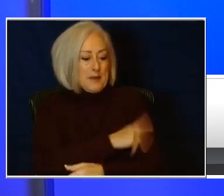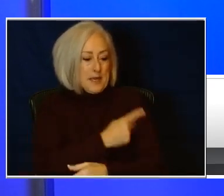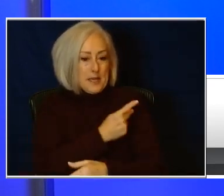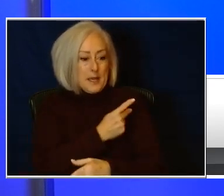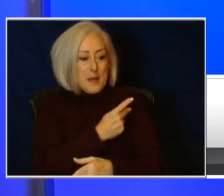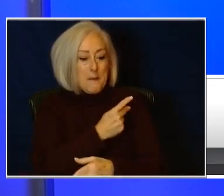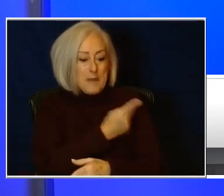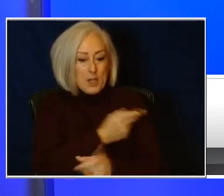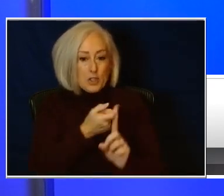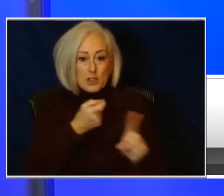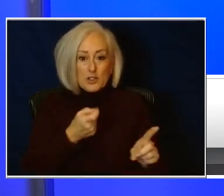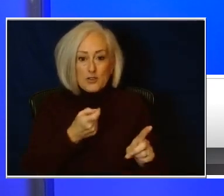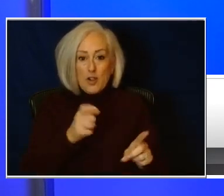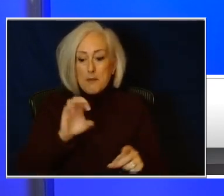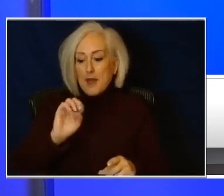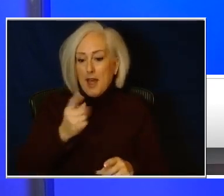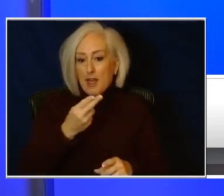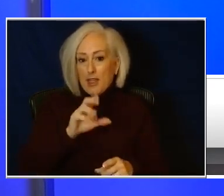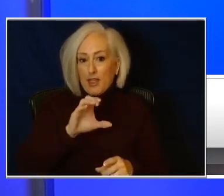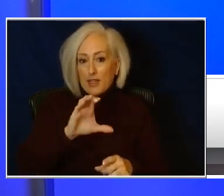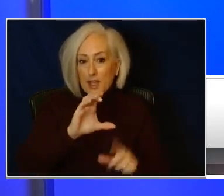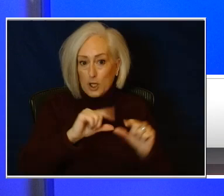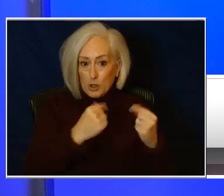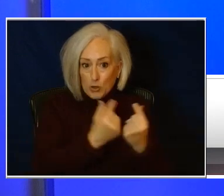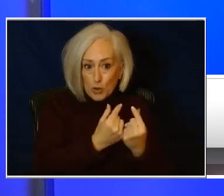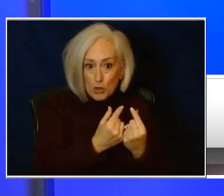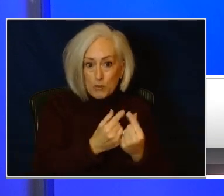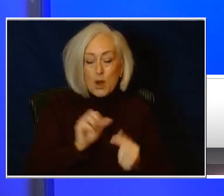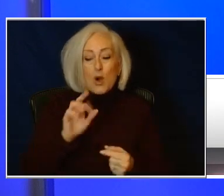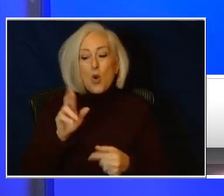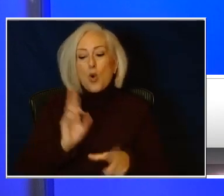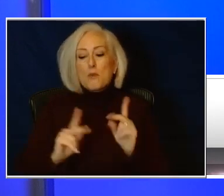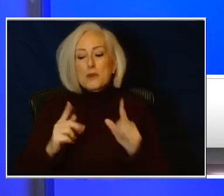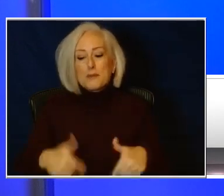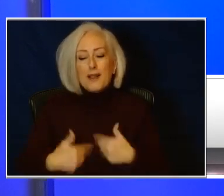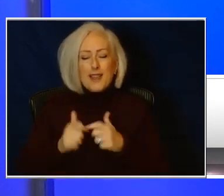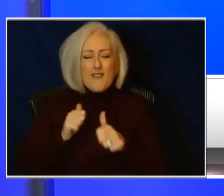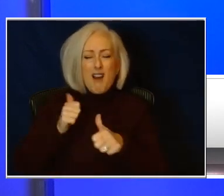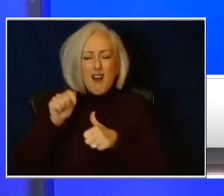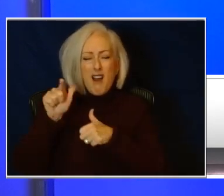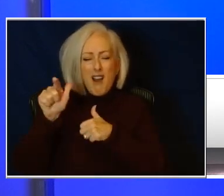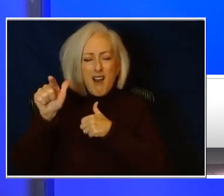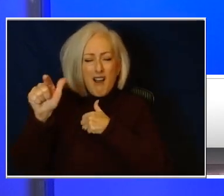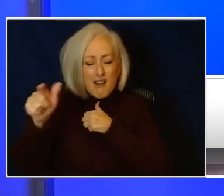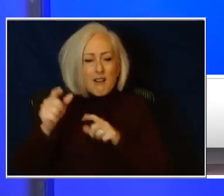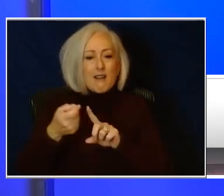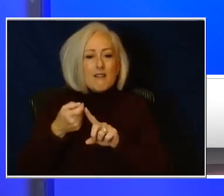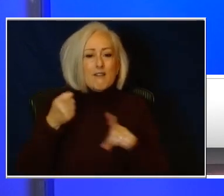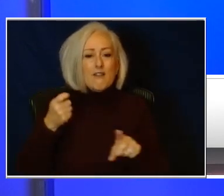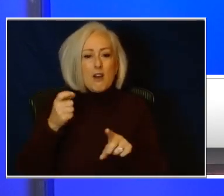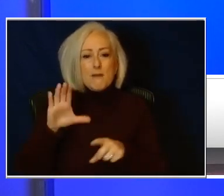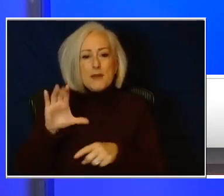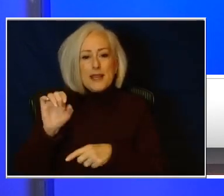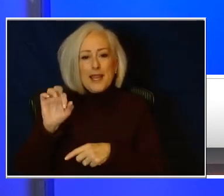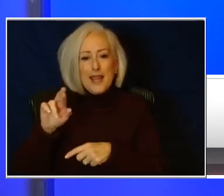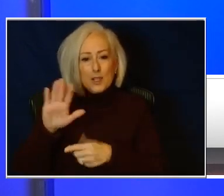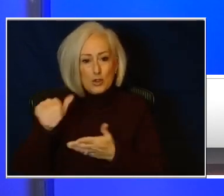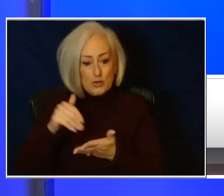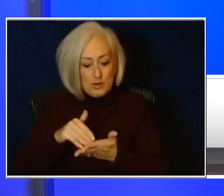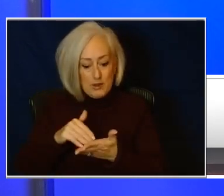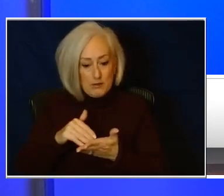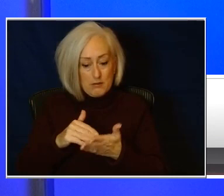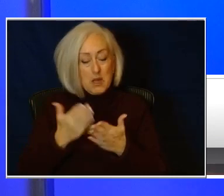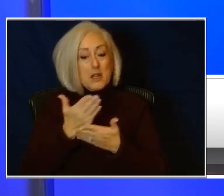whether patients who live in rural areas are far from a cancer center, certain groups of patients do not have the same access to